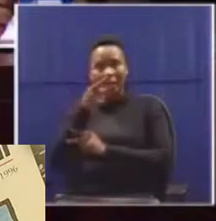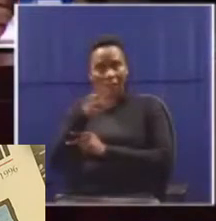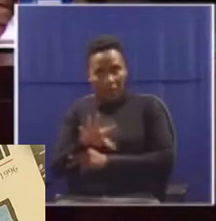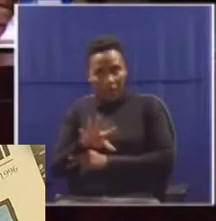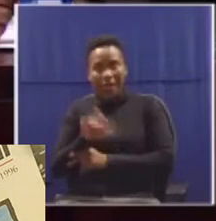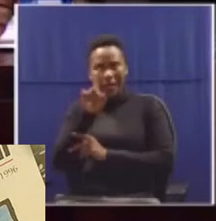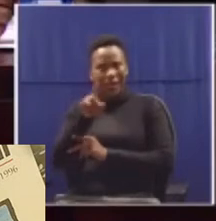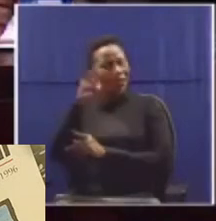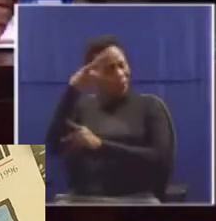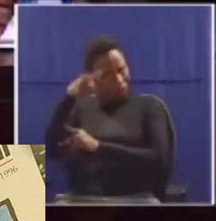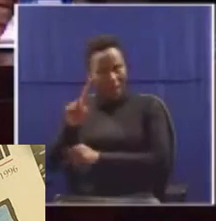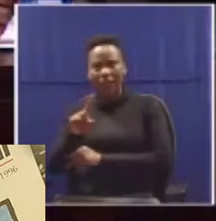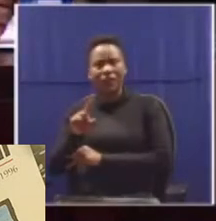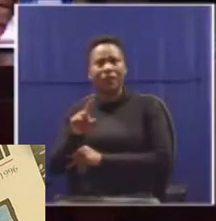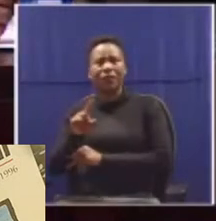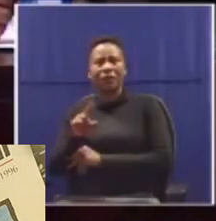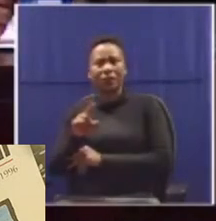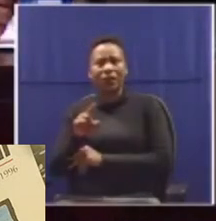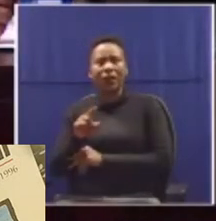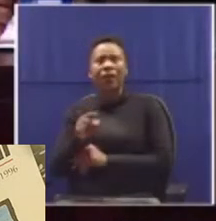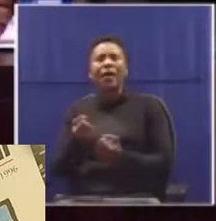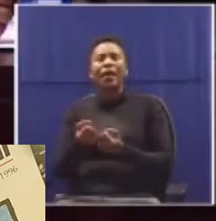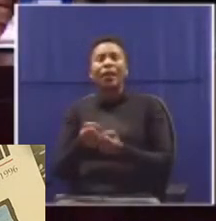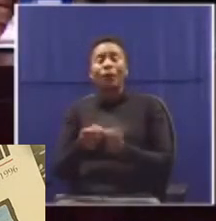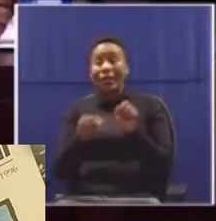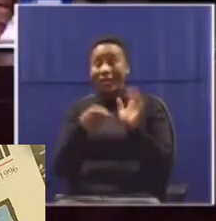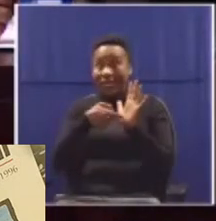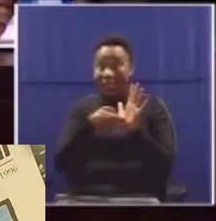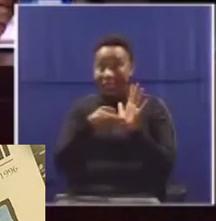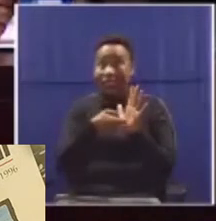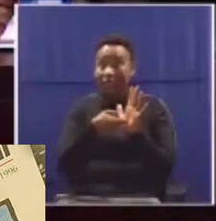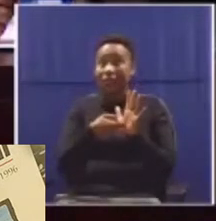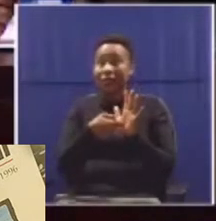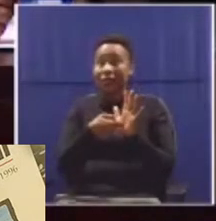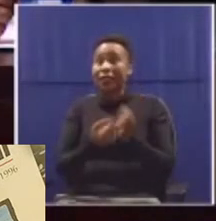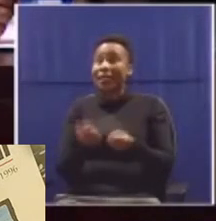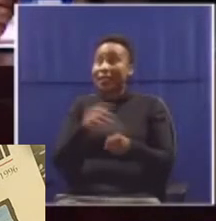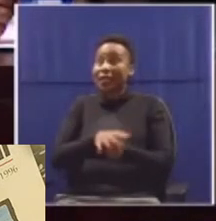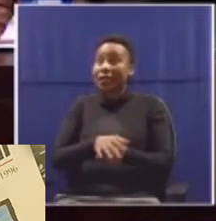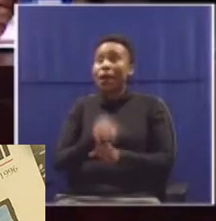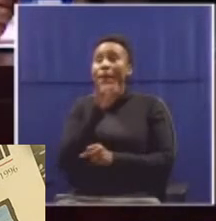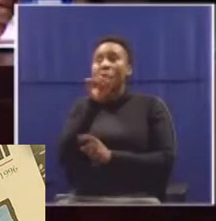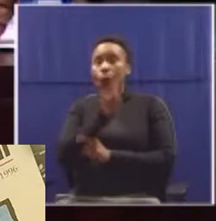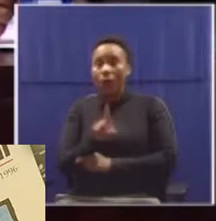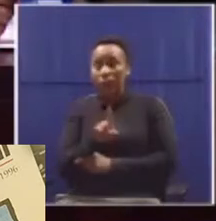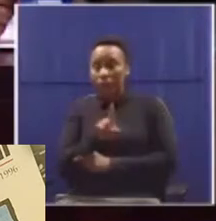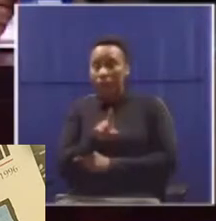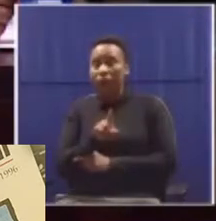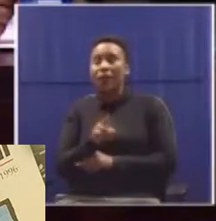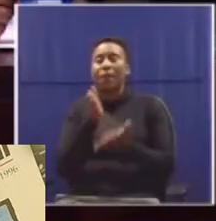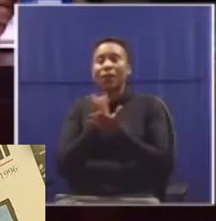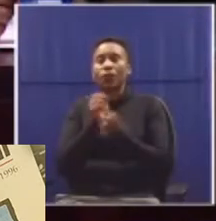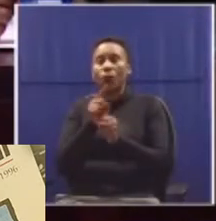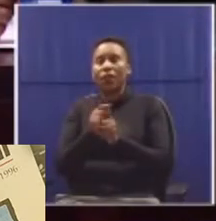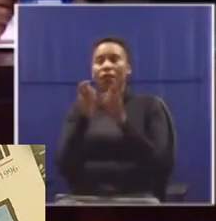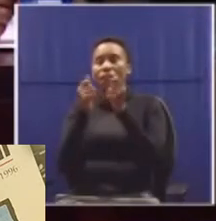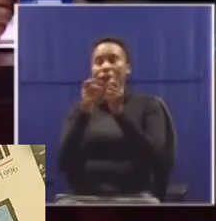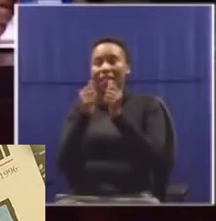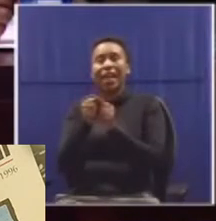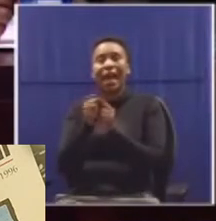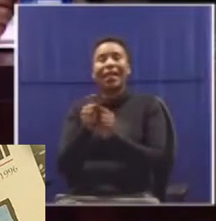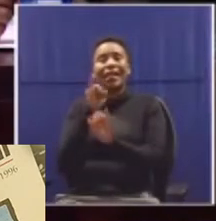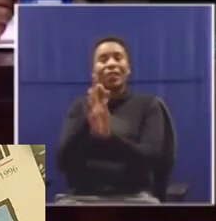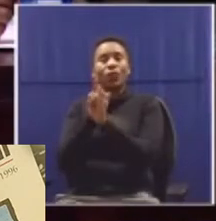of the oldest speakers were here of the implications of graylisting the above also means that financial institutions are expected to